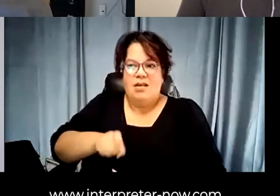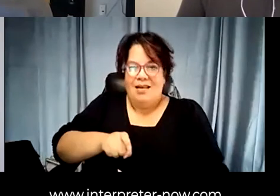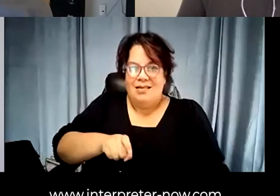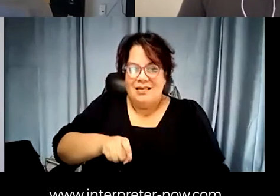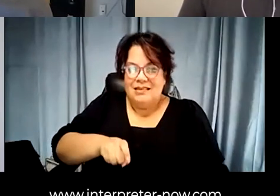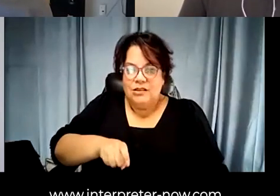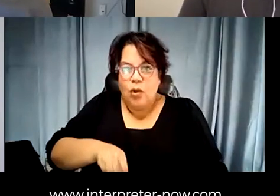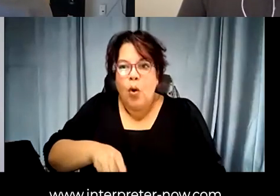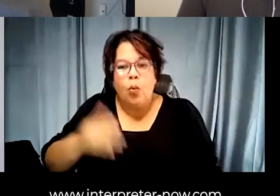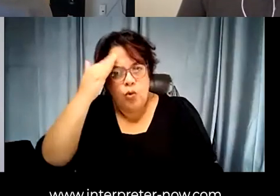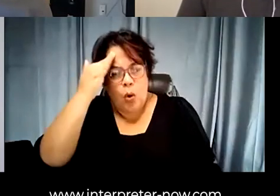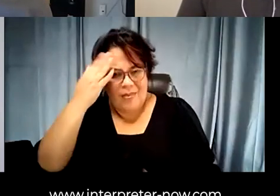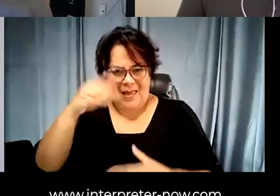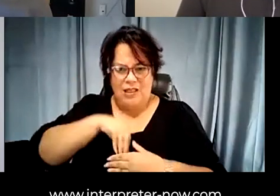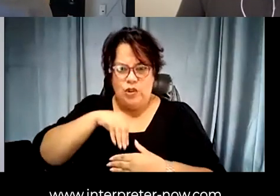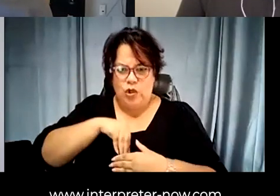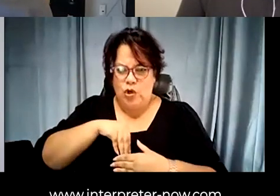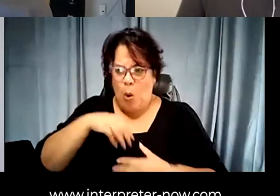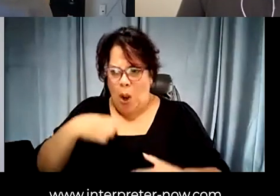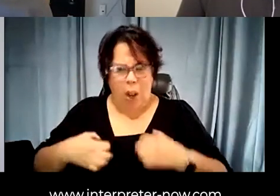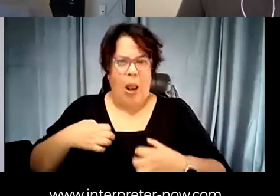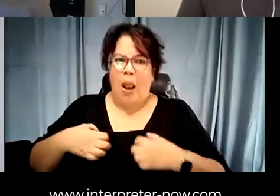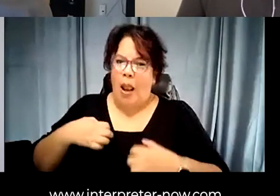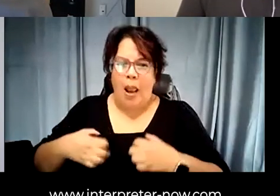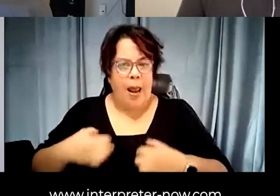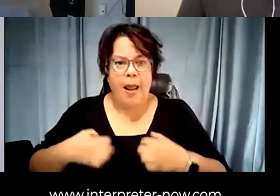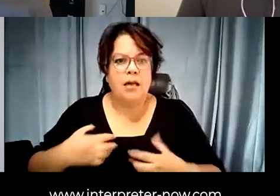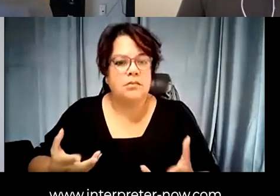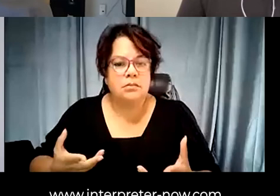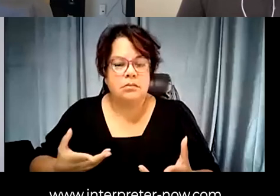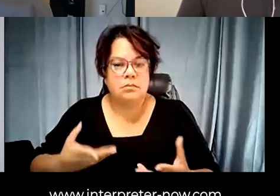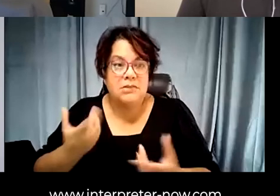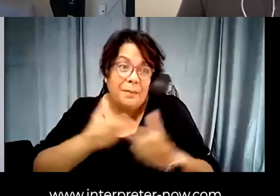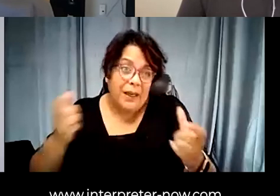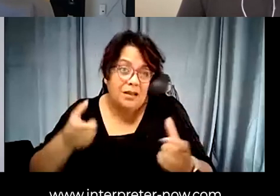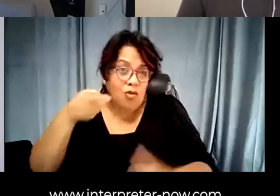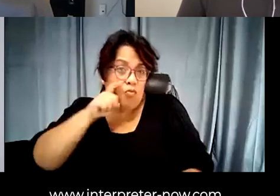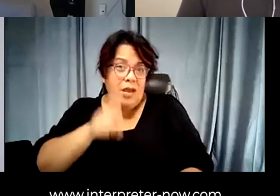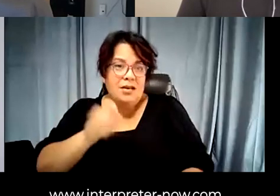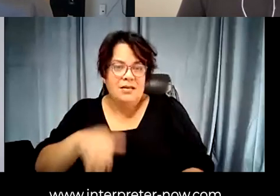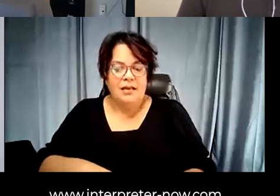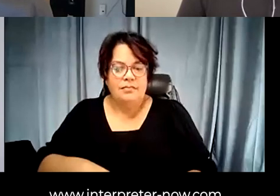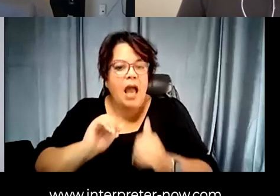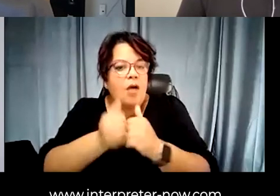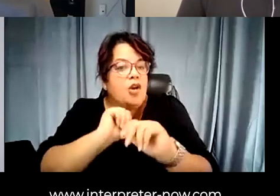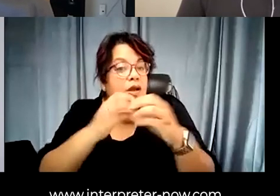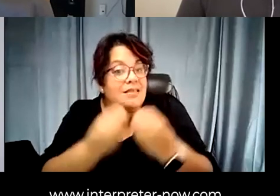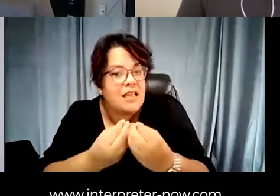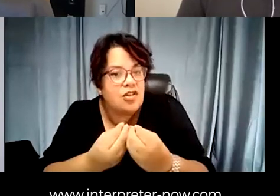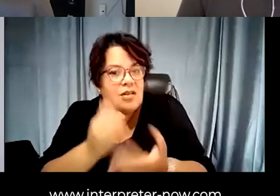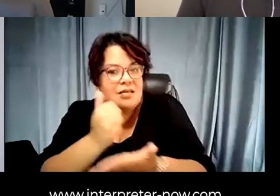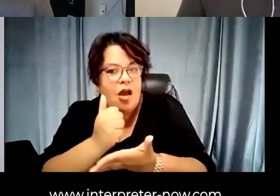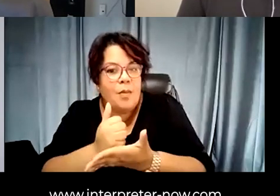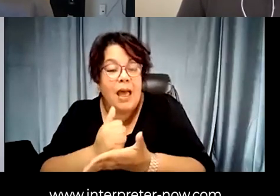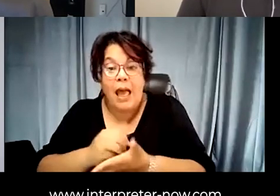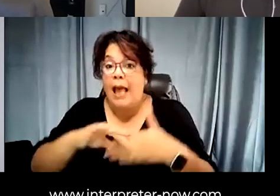there will be some internal anxiety that comes with it is huge. So how can organizations help? Leaders talking